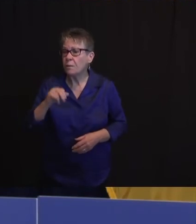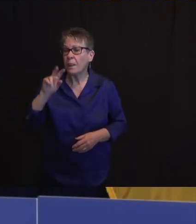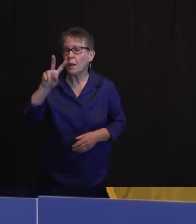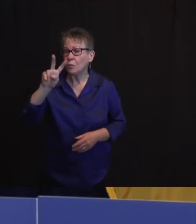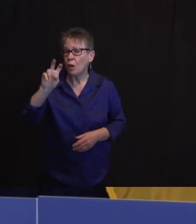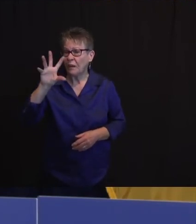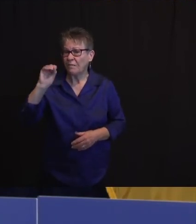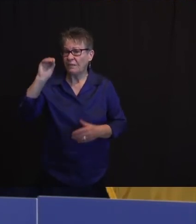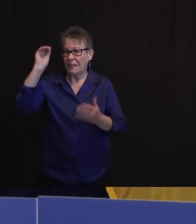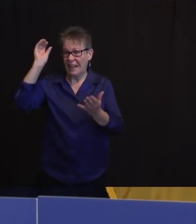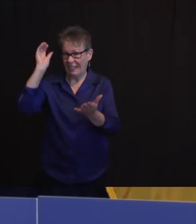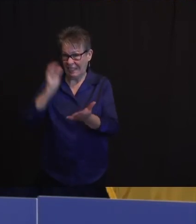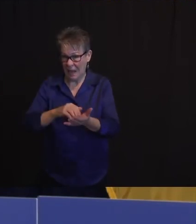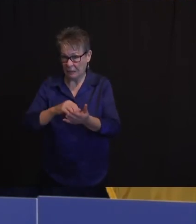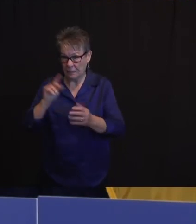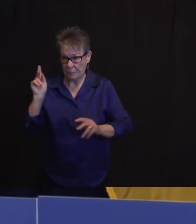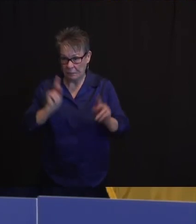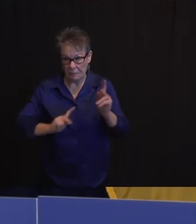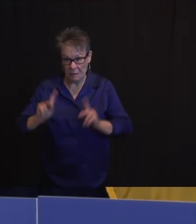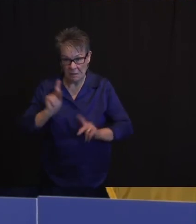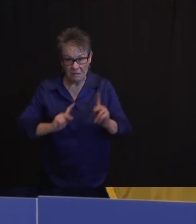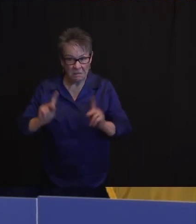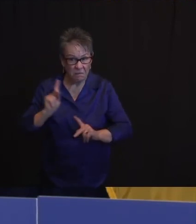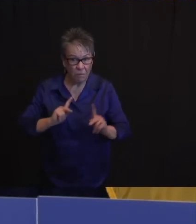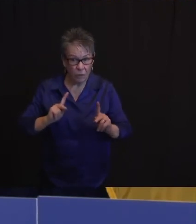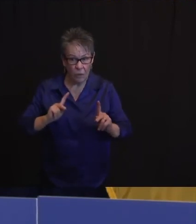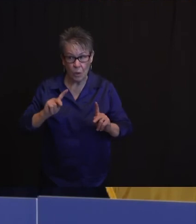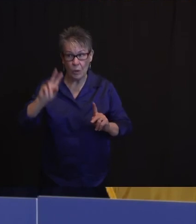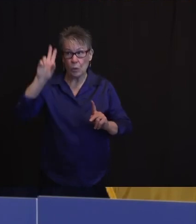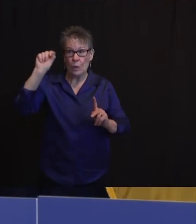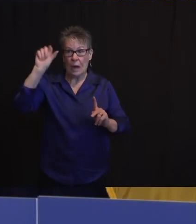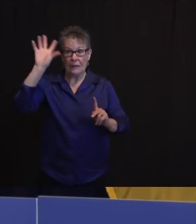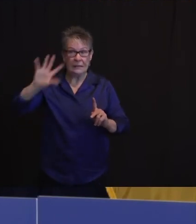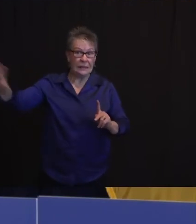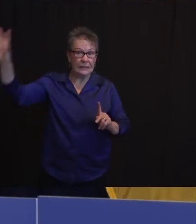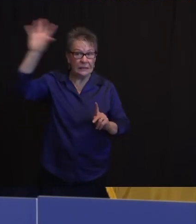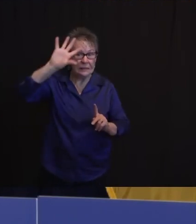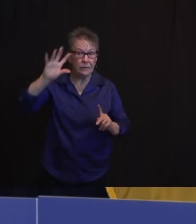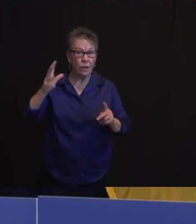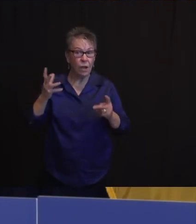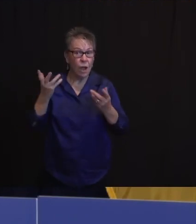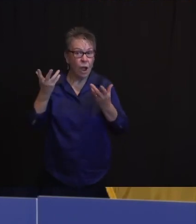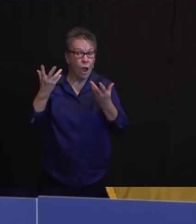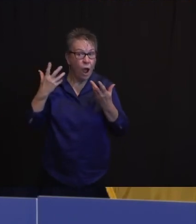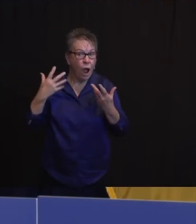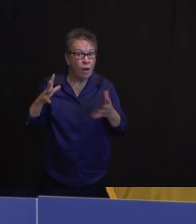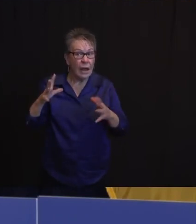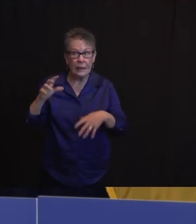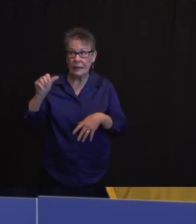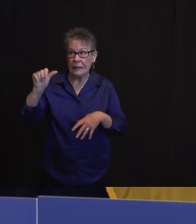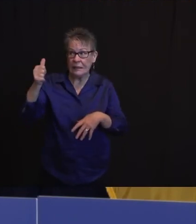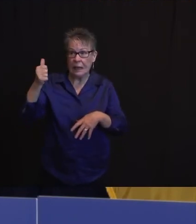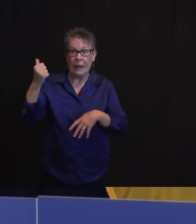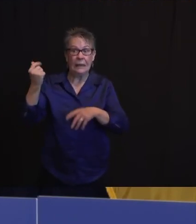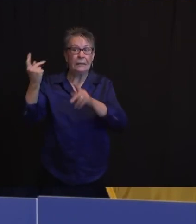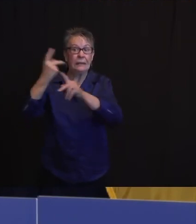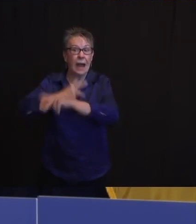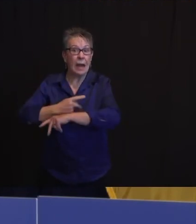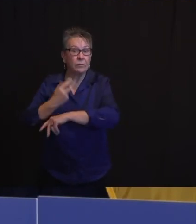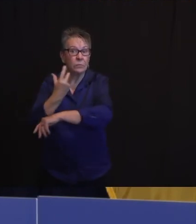20,000 deaths. In the United States, we've given almost 10 times that number of doses, or over 4 million doses with 0 deaths from the